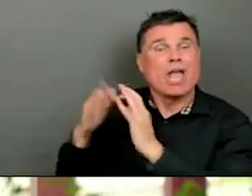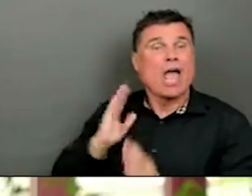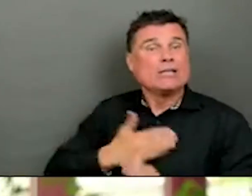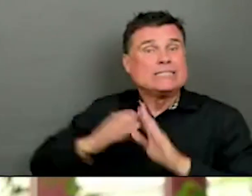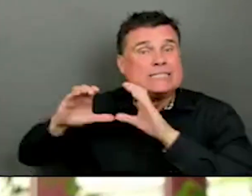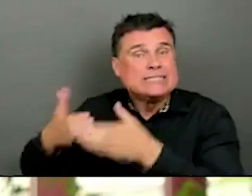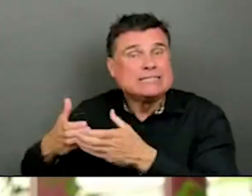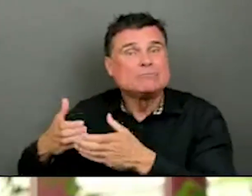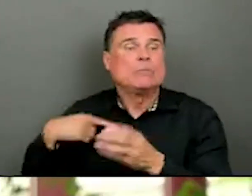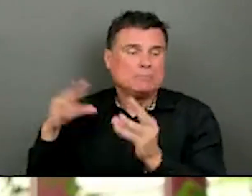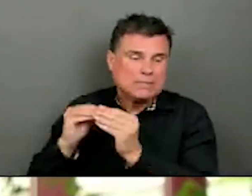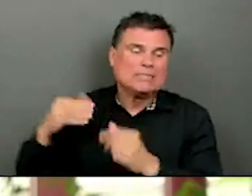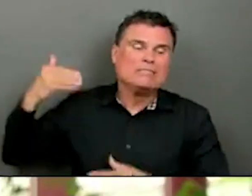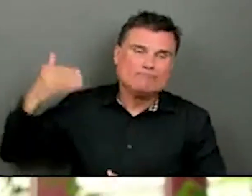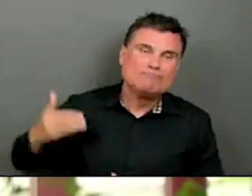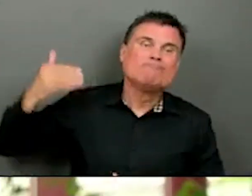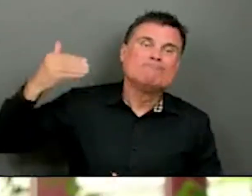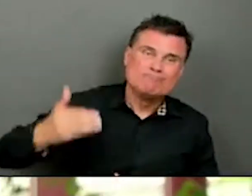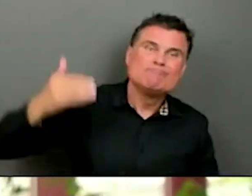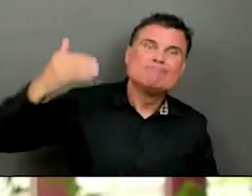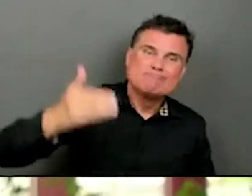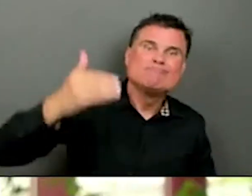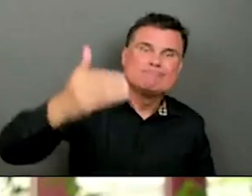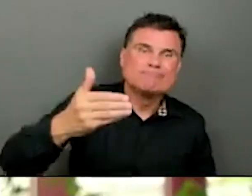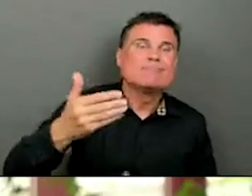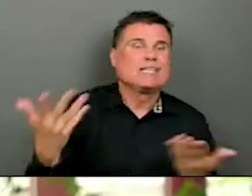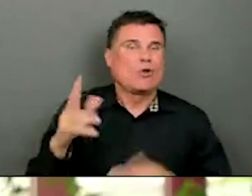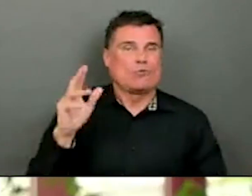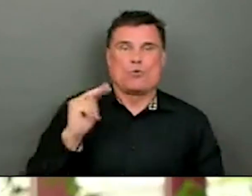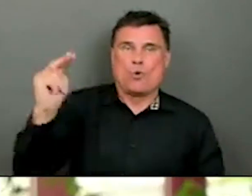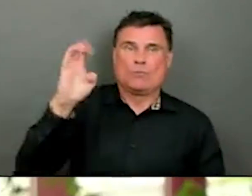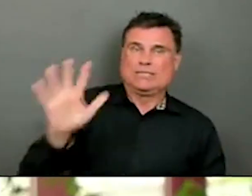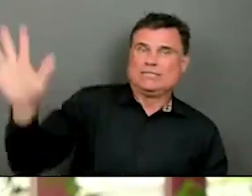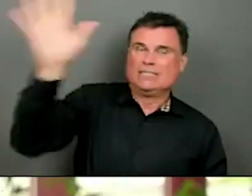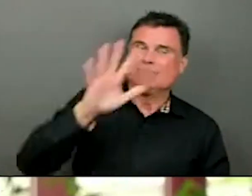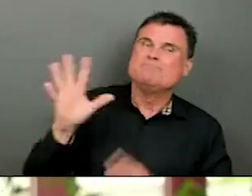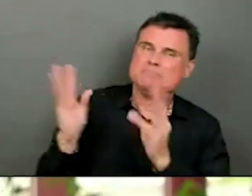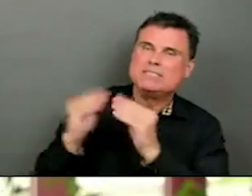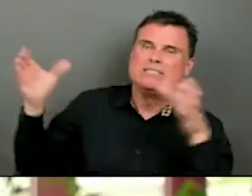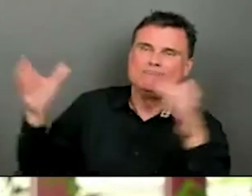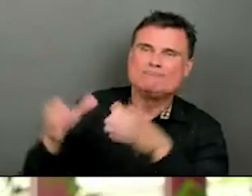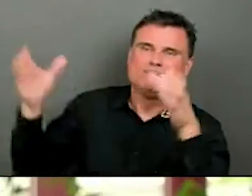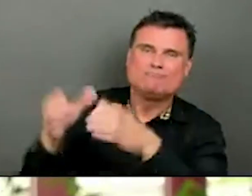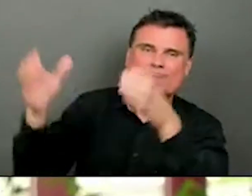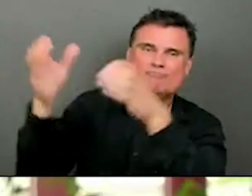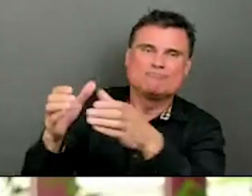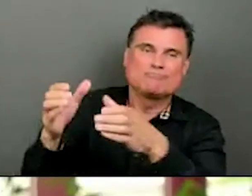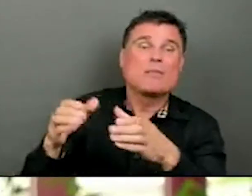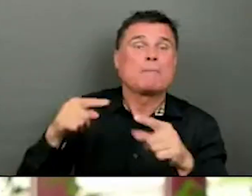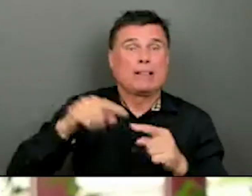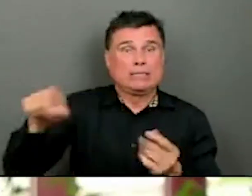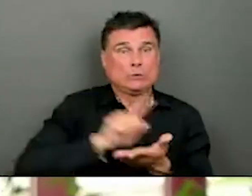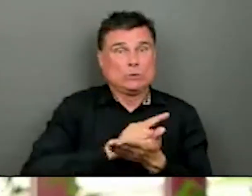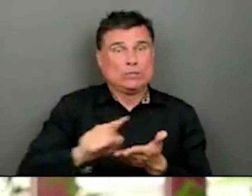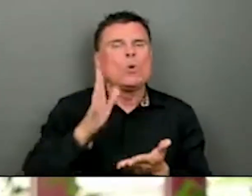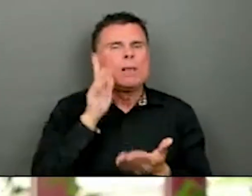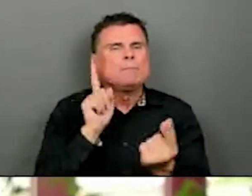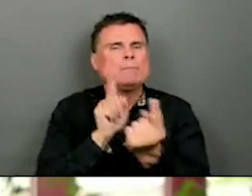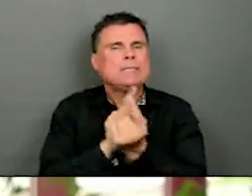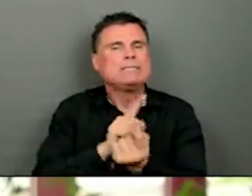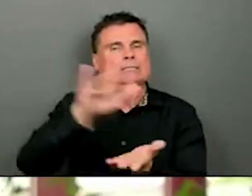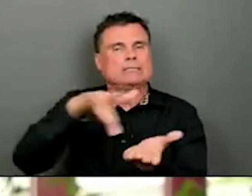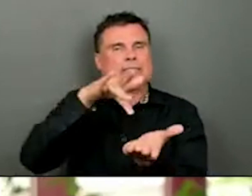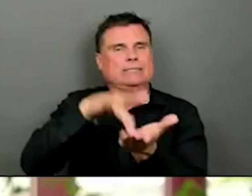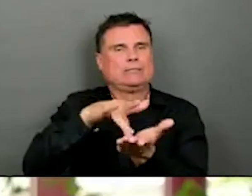been on the ground, both here in the north, and later in the week I'll have the privilege of going to meet with our teams in Interior